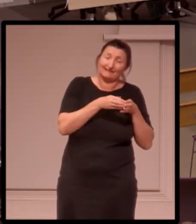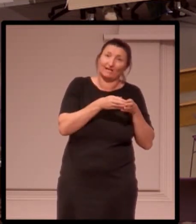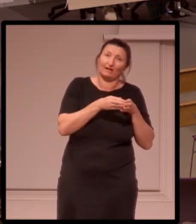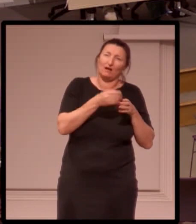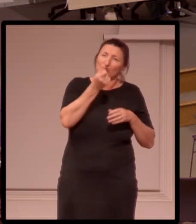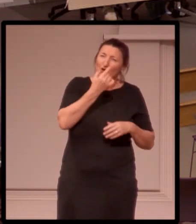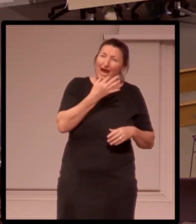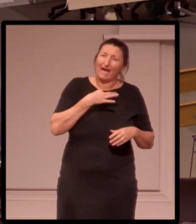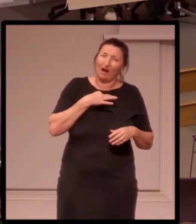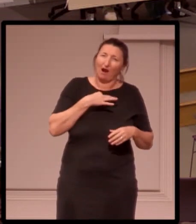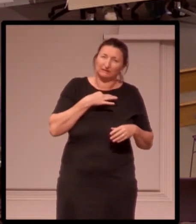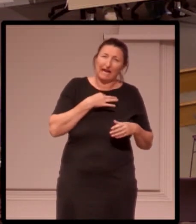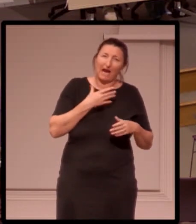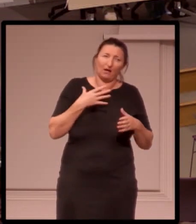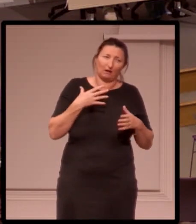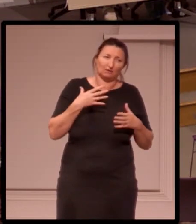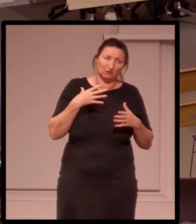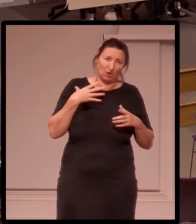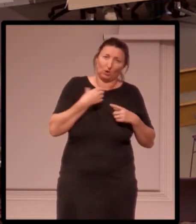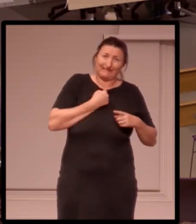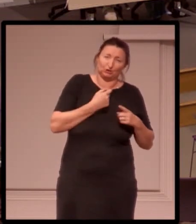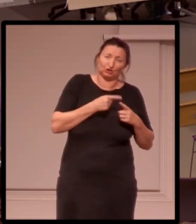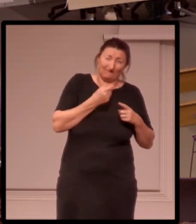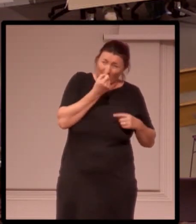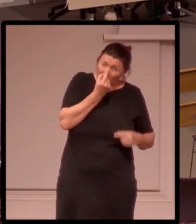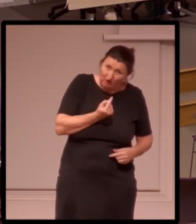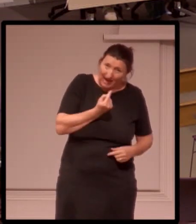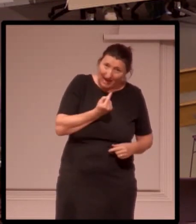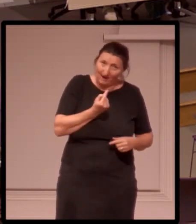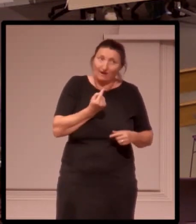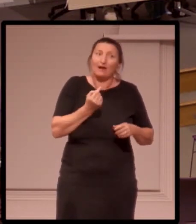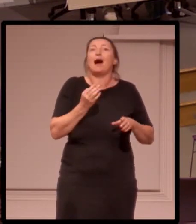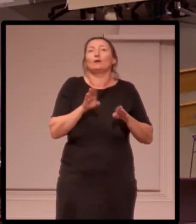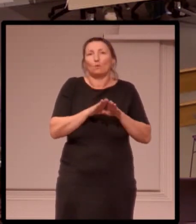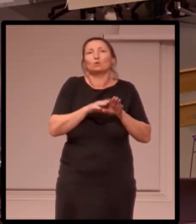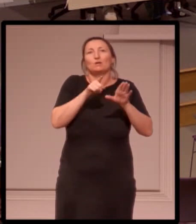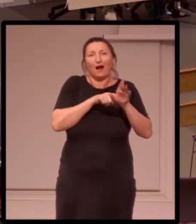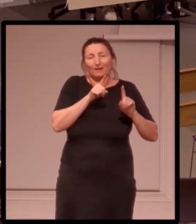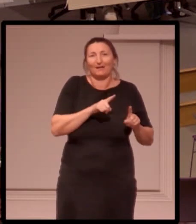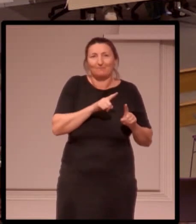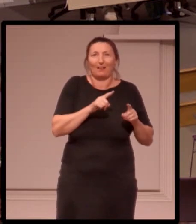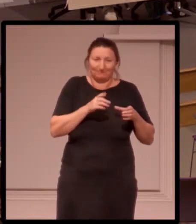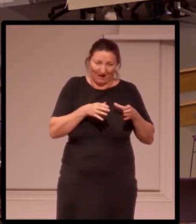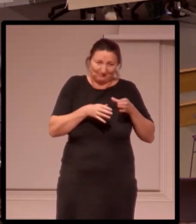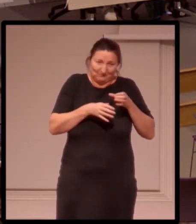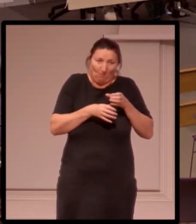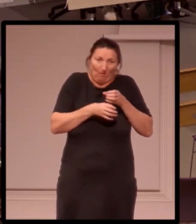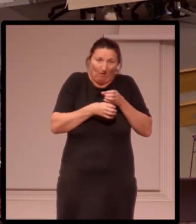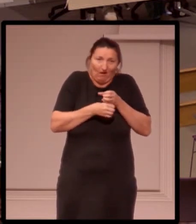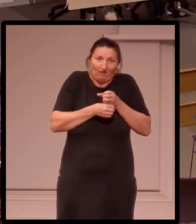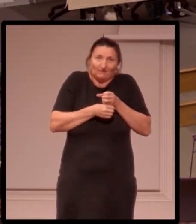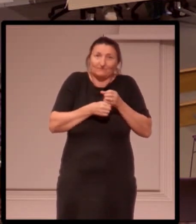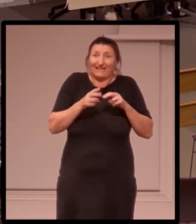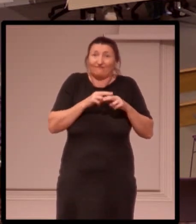rare conditions. Really, and then you make that even smaller, the young people that come in, even smaller with a